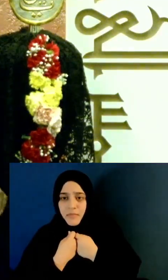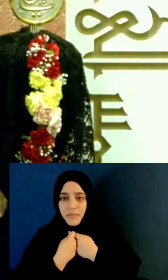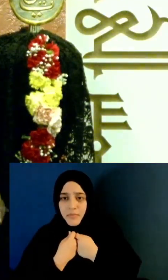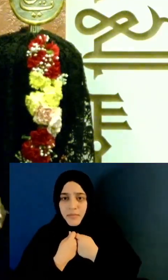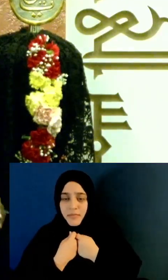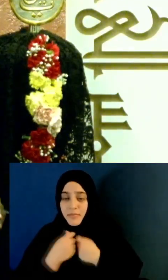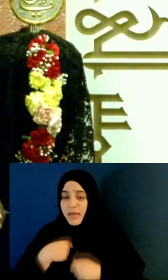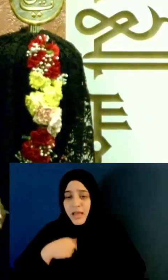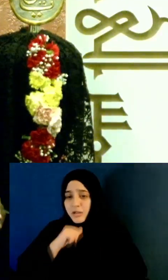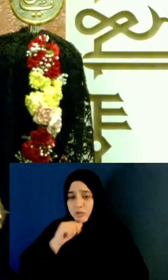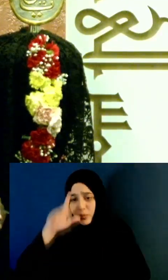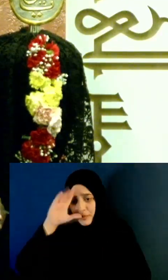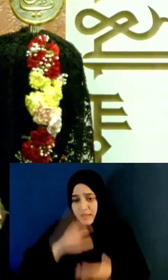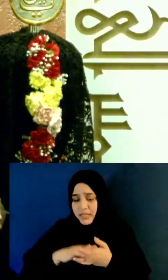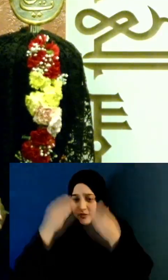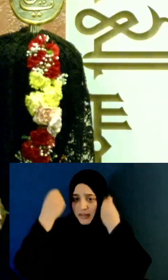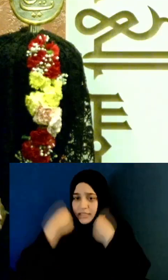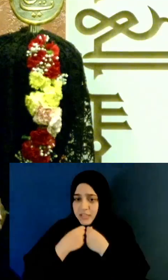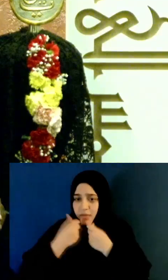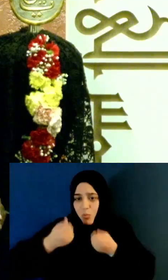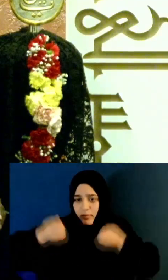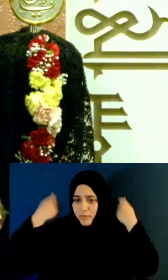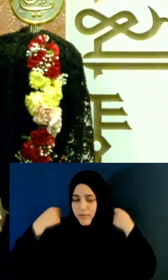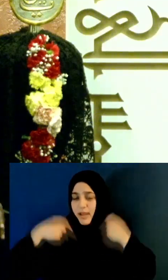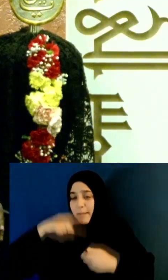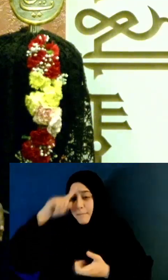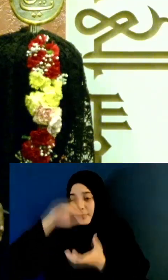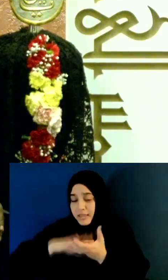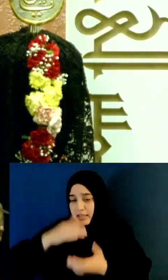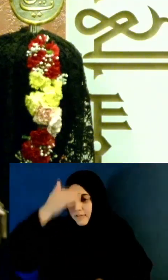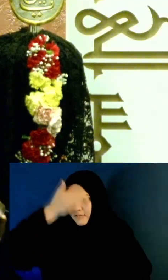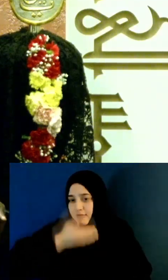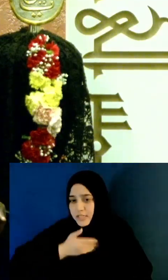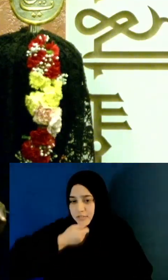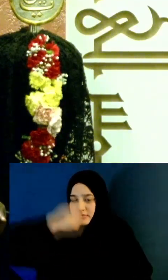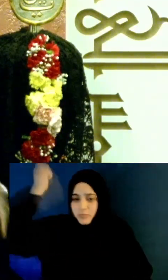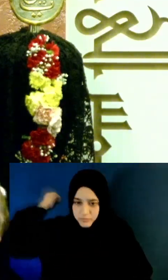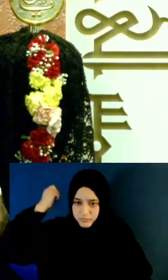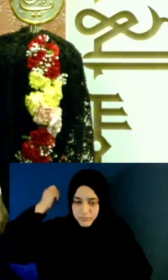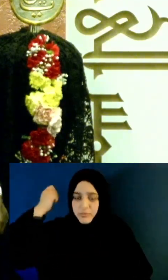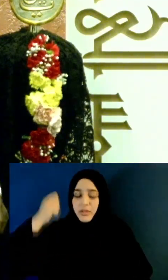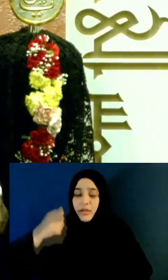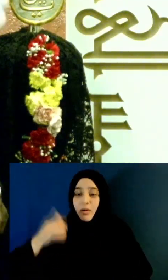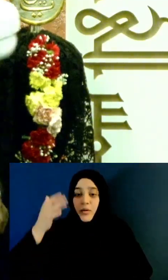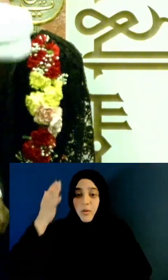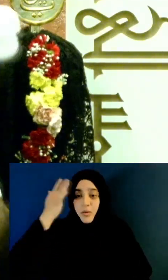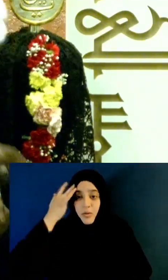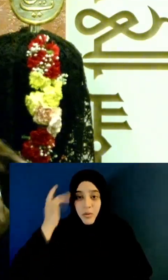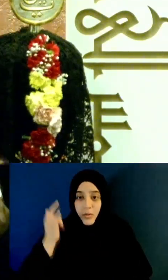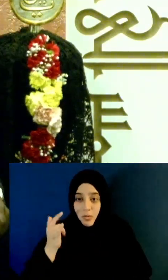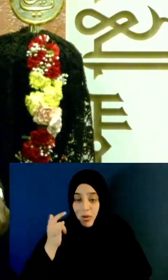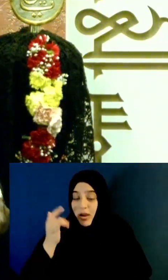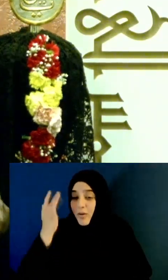removed. Because if they had to remove that head one, Allah will protect the hair of